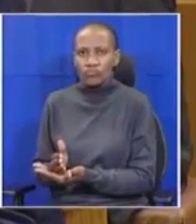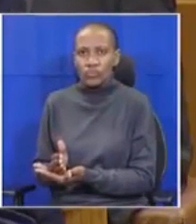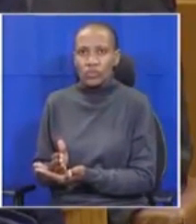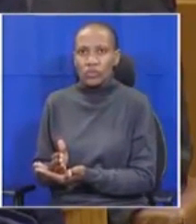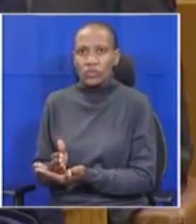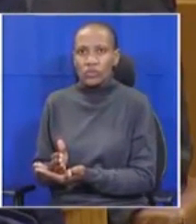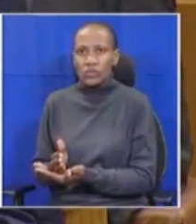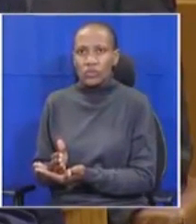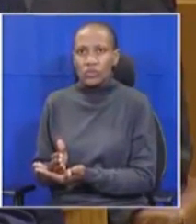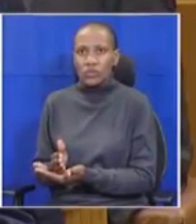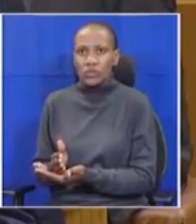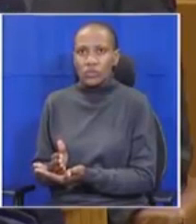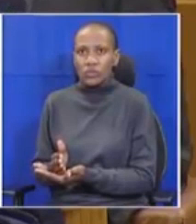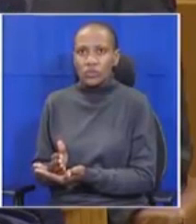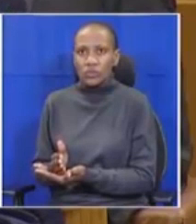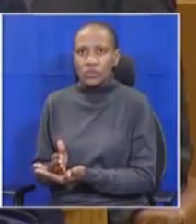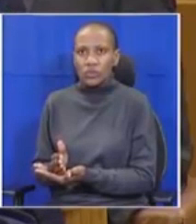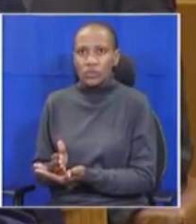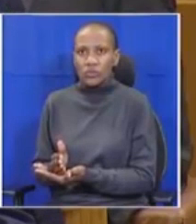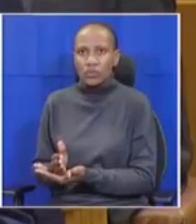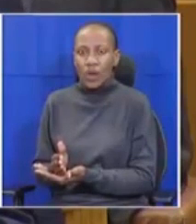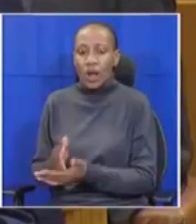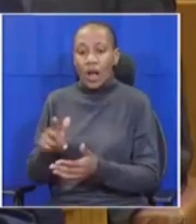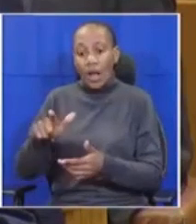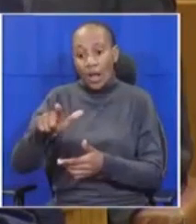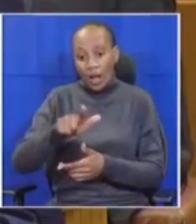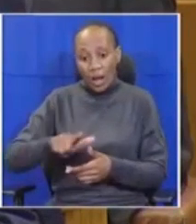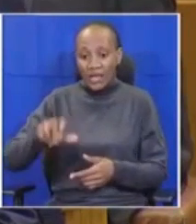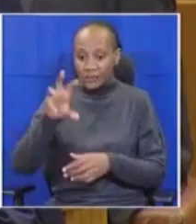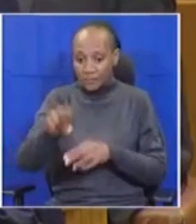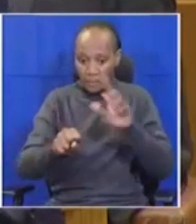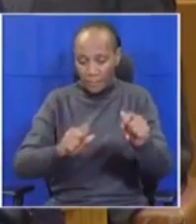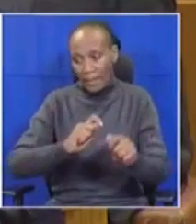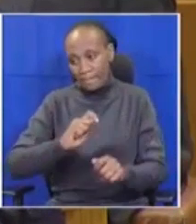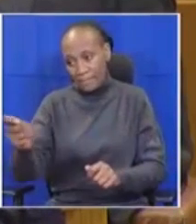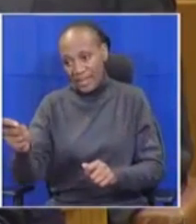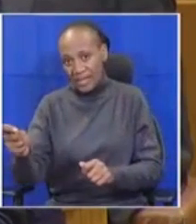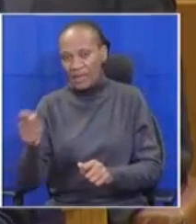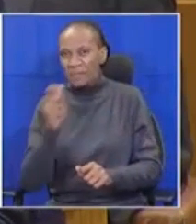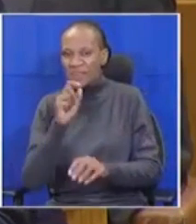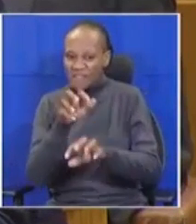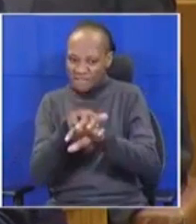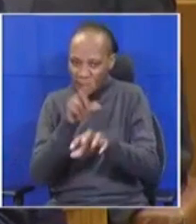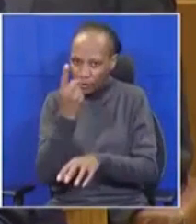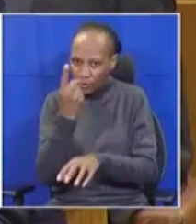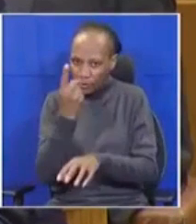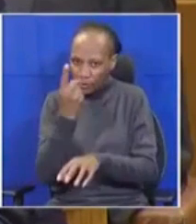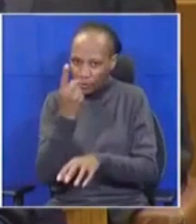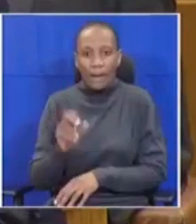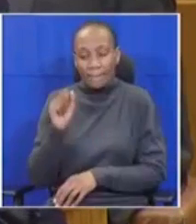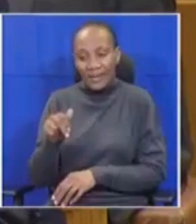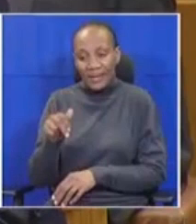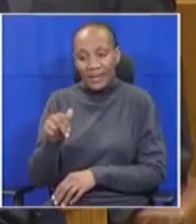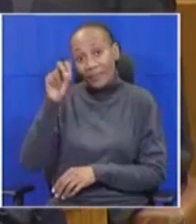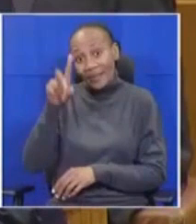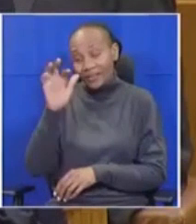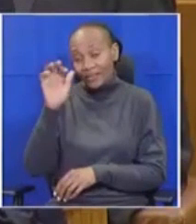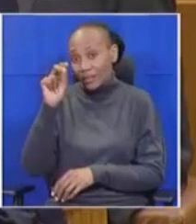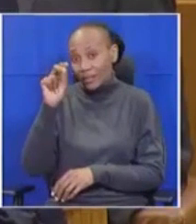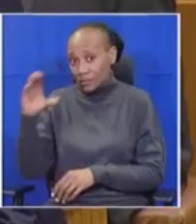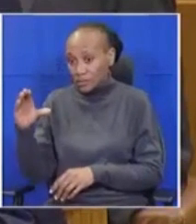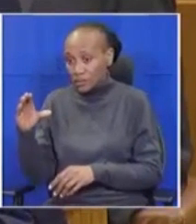says, the commitment to expropriate without compensation doesn't only refer to farms, but that the ANC is explicitly